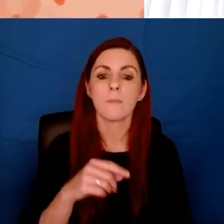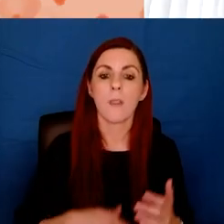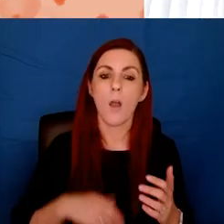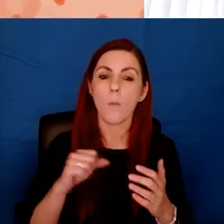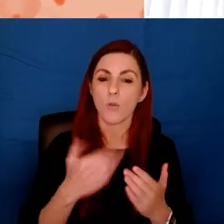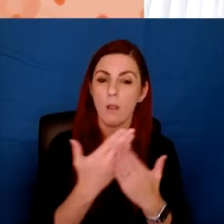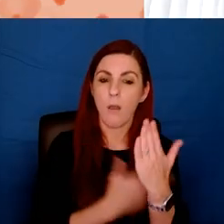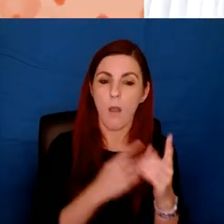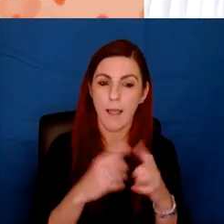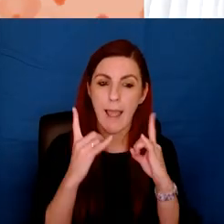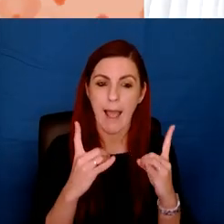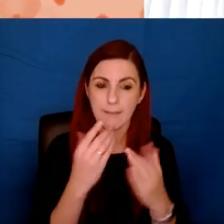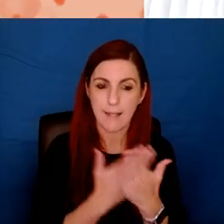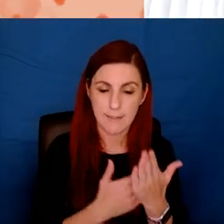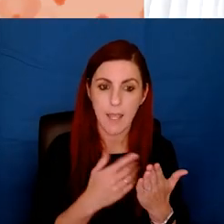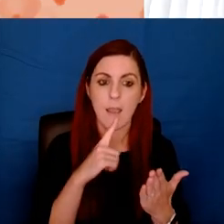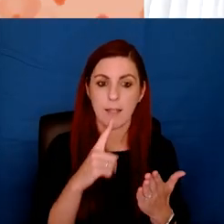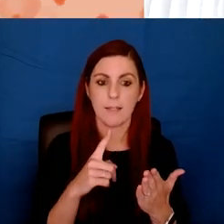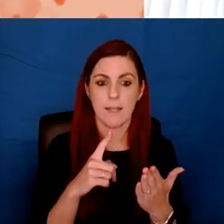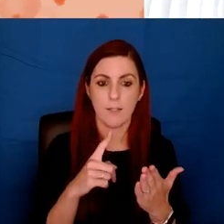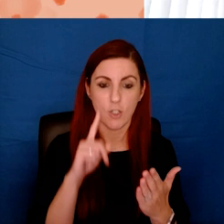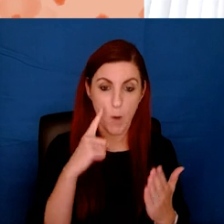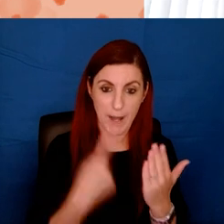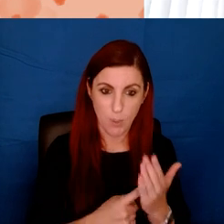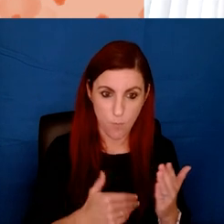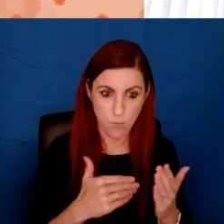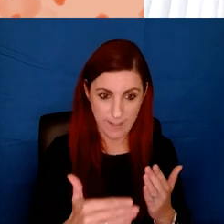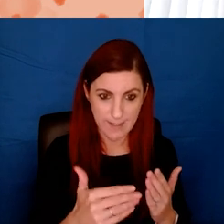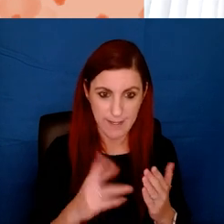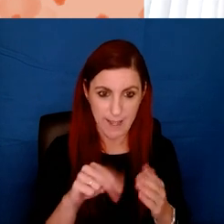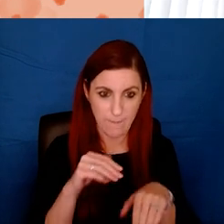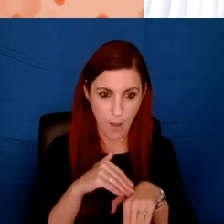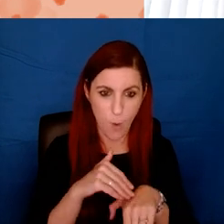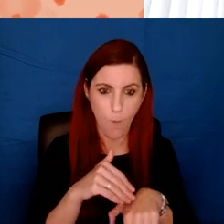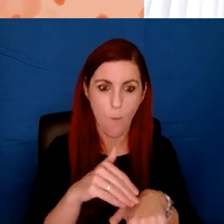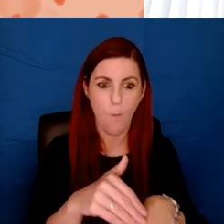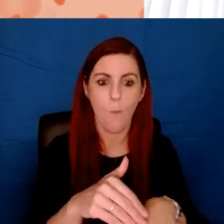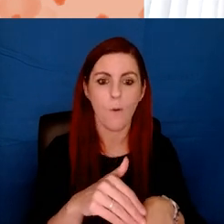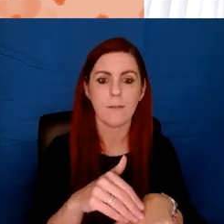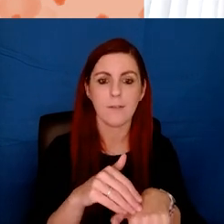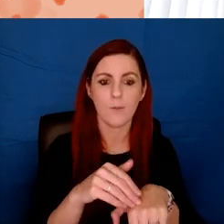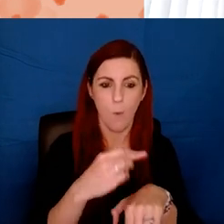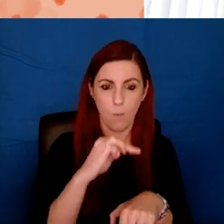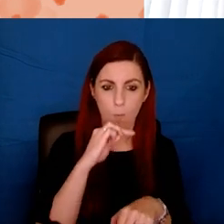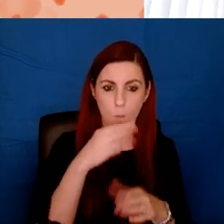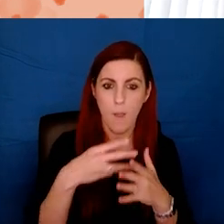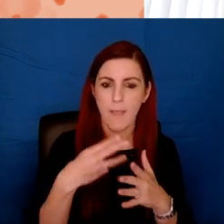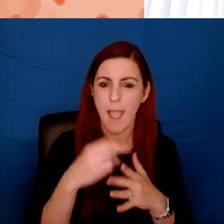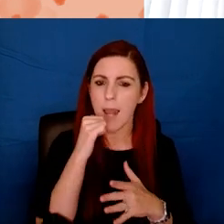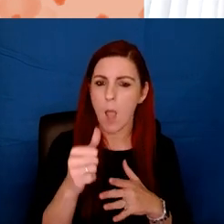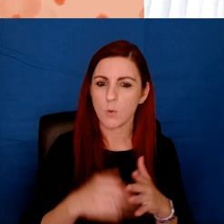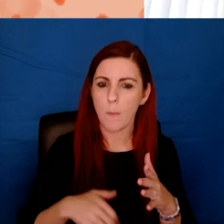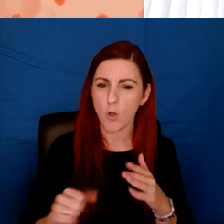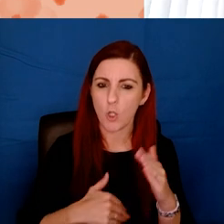The abortion law, the Health Act, the Termination of Pregnancy Act, we know that it looks very neutral on the face of it, allowing for abortion without